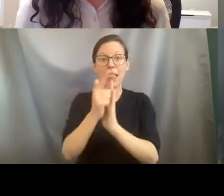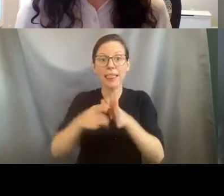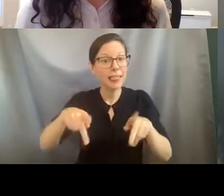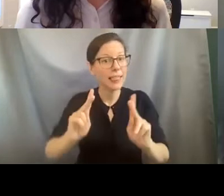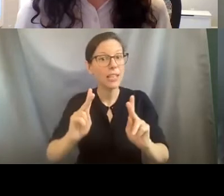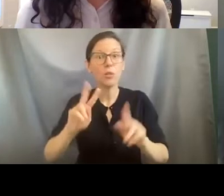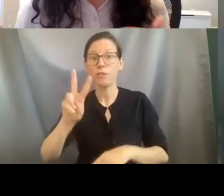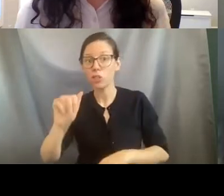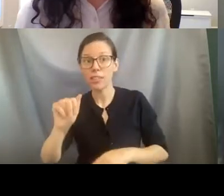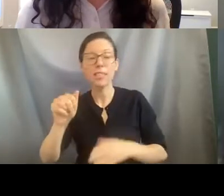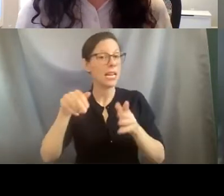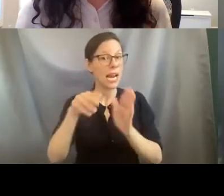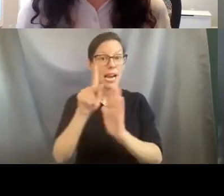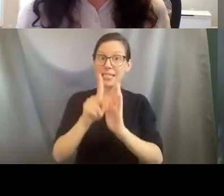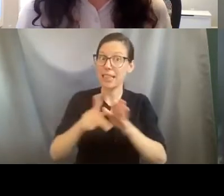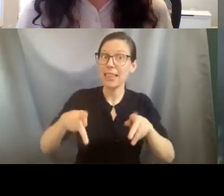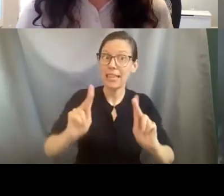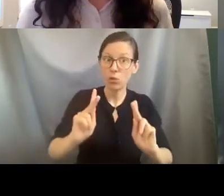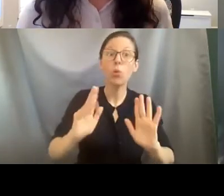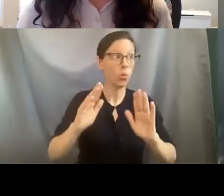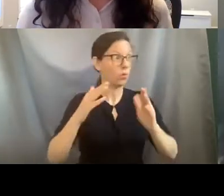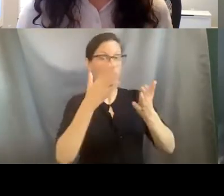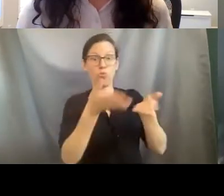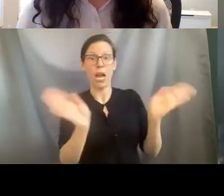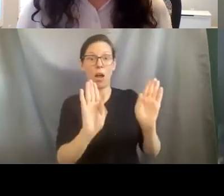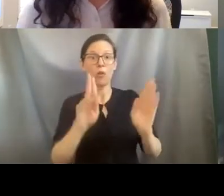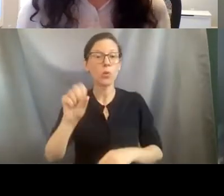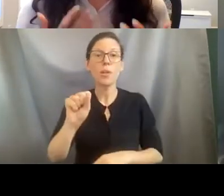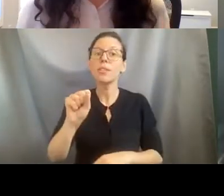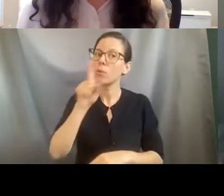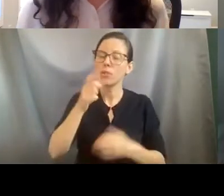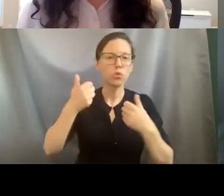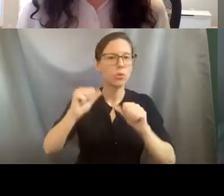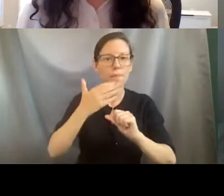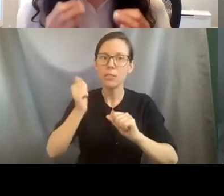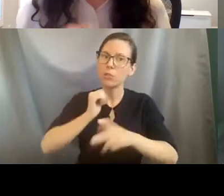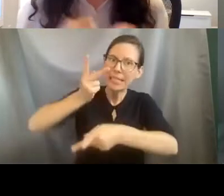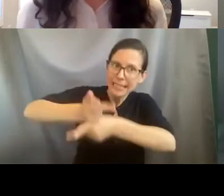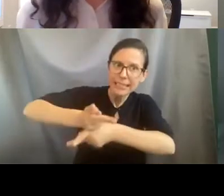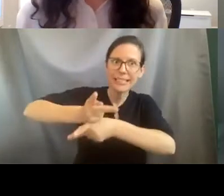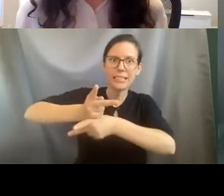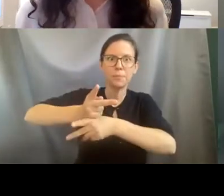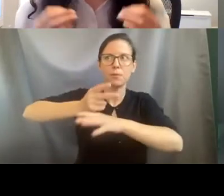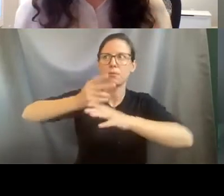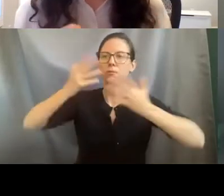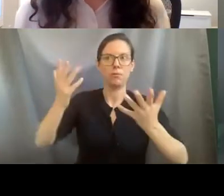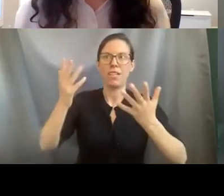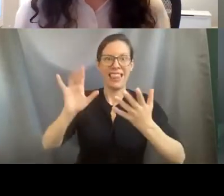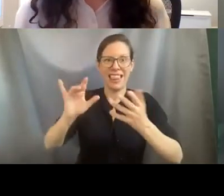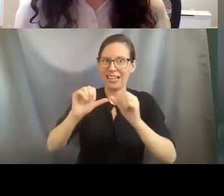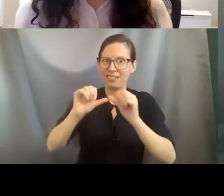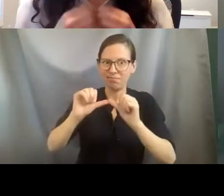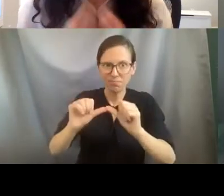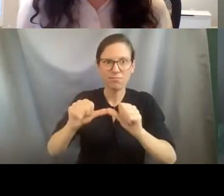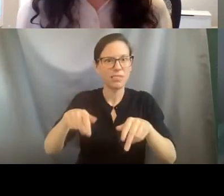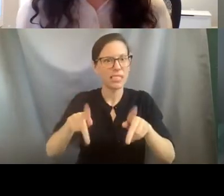ensure that it stays that way at the federal level and right here in the Commonwealth. I thank you so much for that succinct breakdown of the point in time